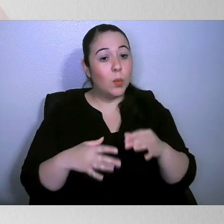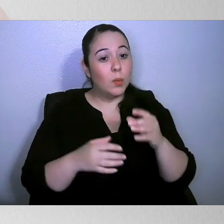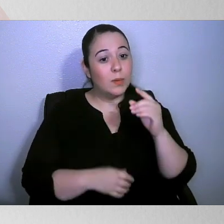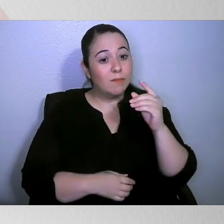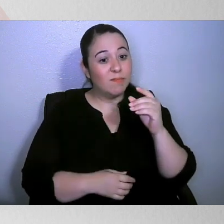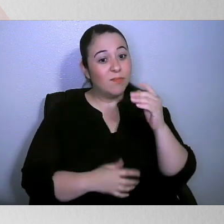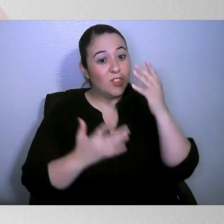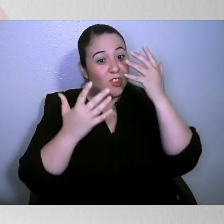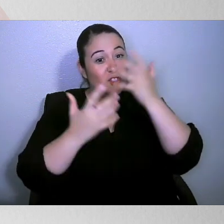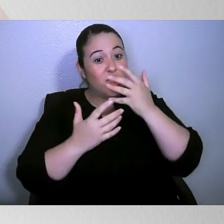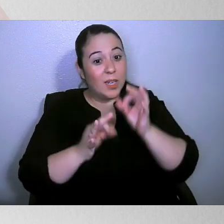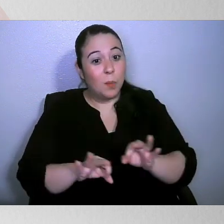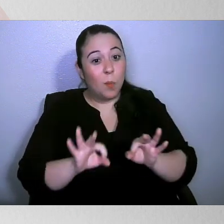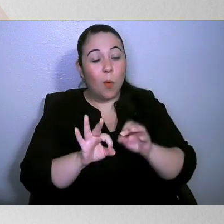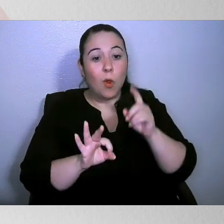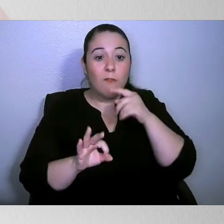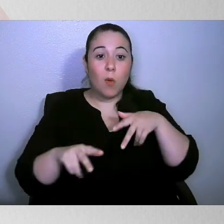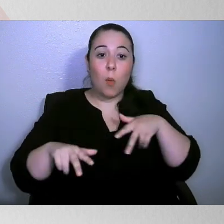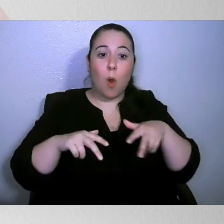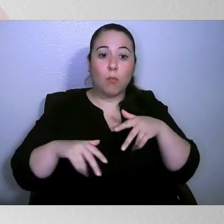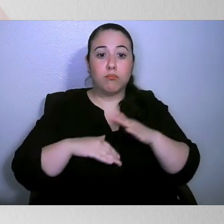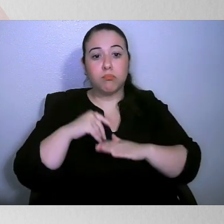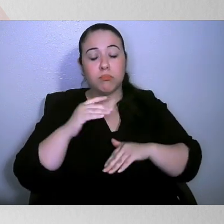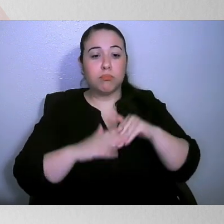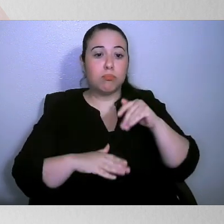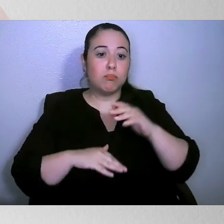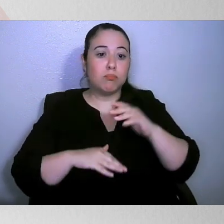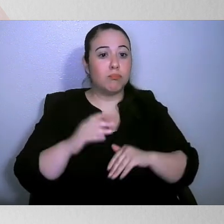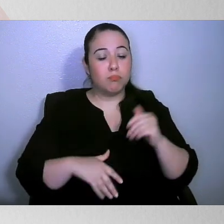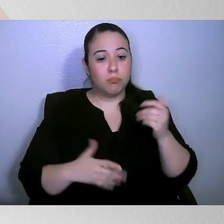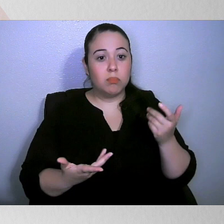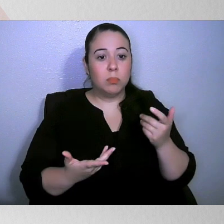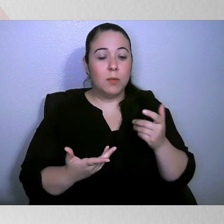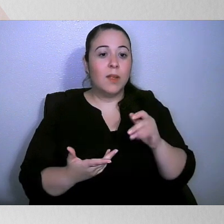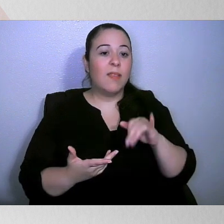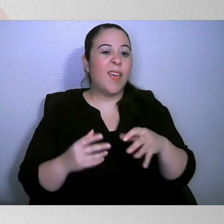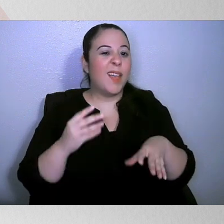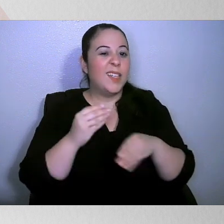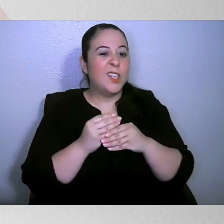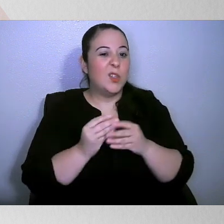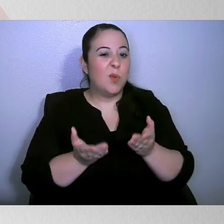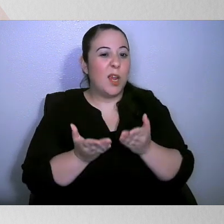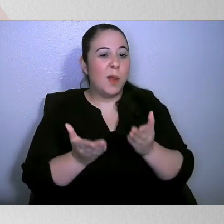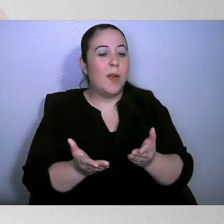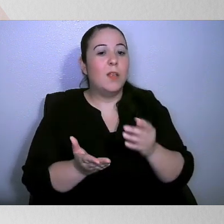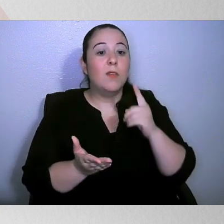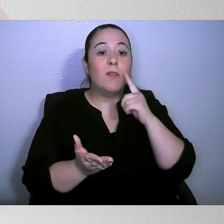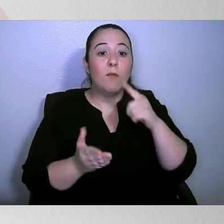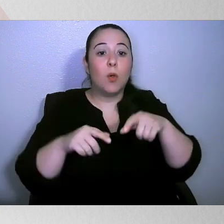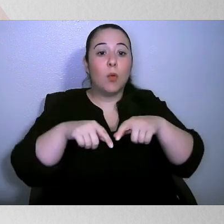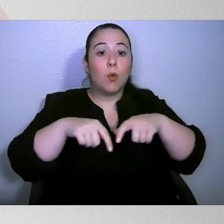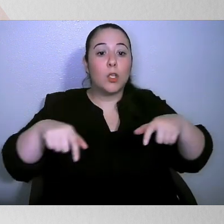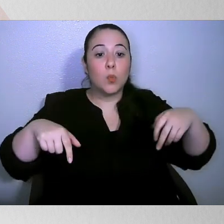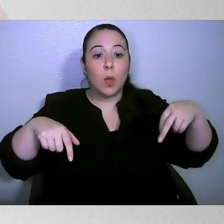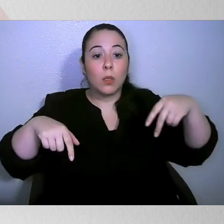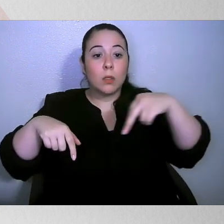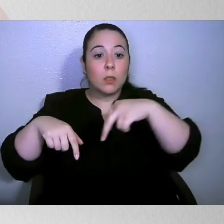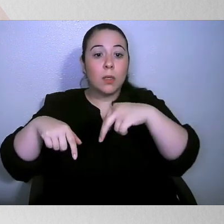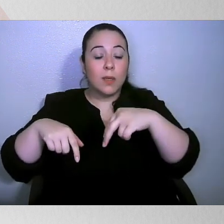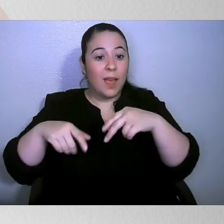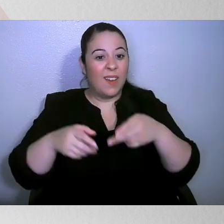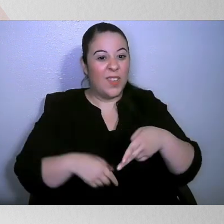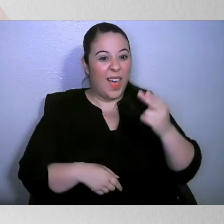a comfortable and viable transportation option. Additional recommendations are given to improve pedestrian crosswalks, specifically those with high